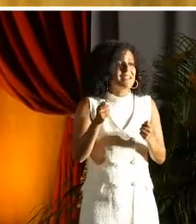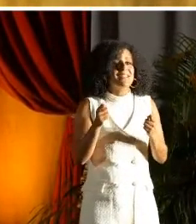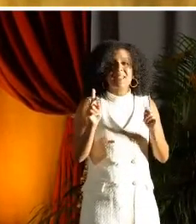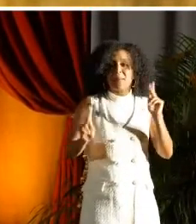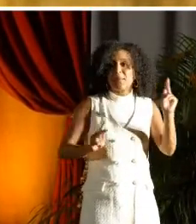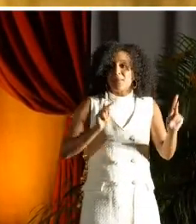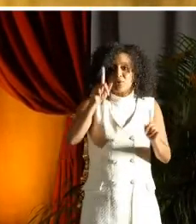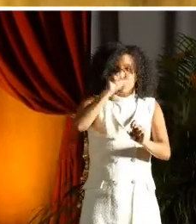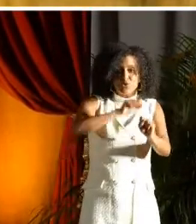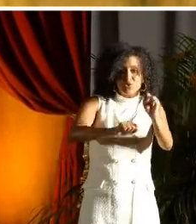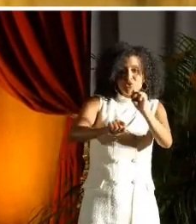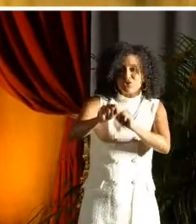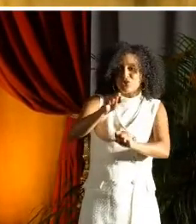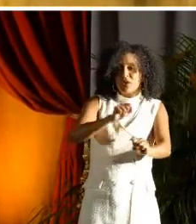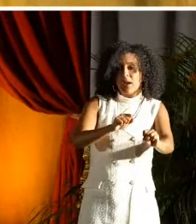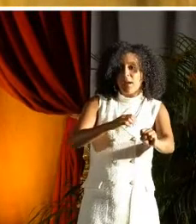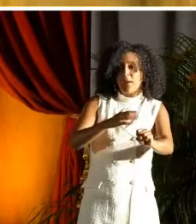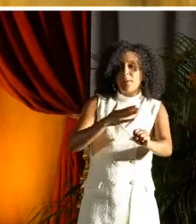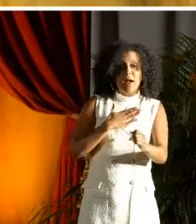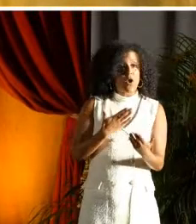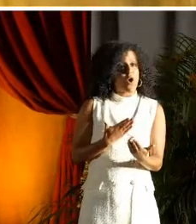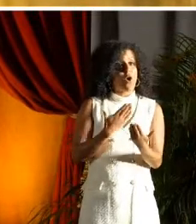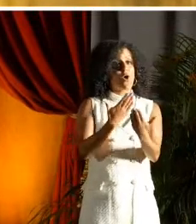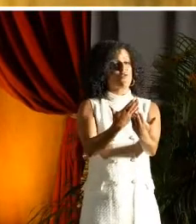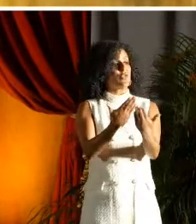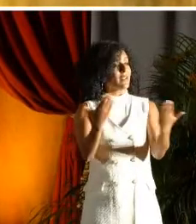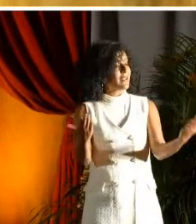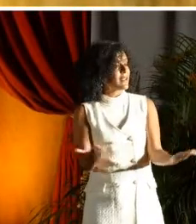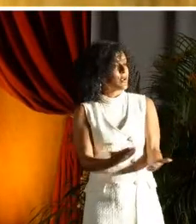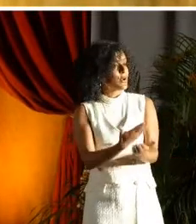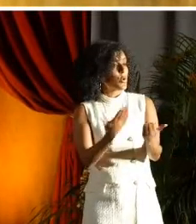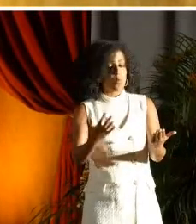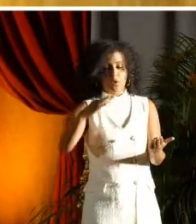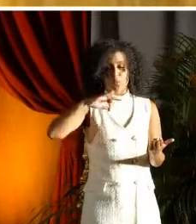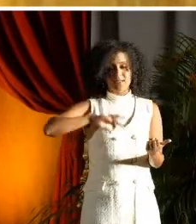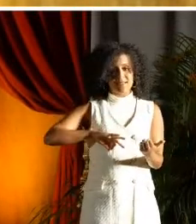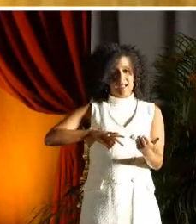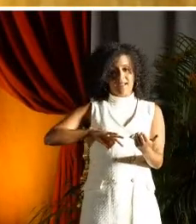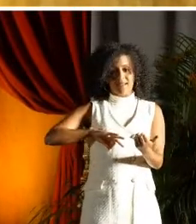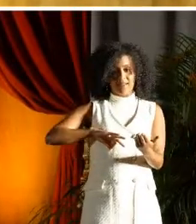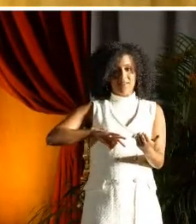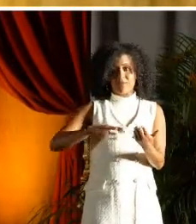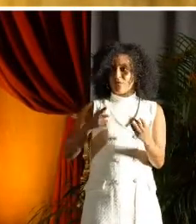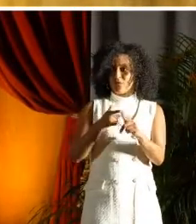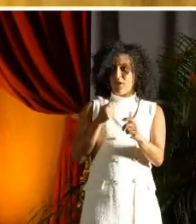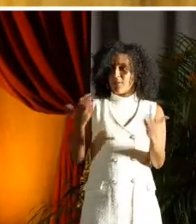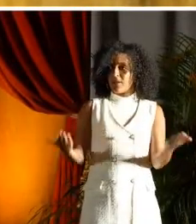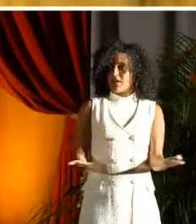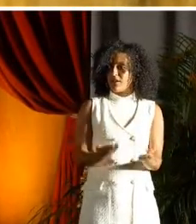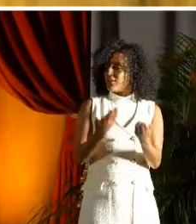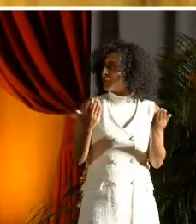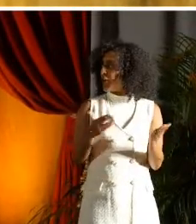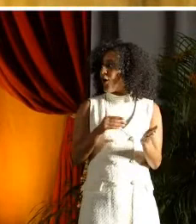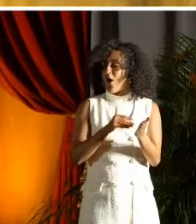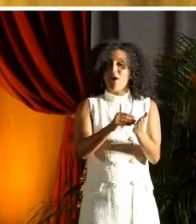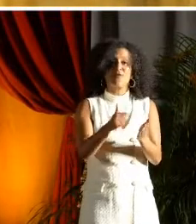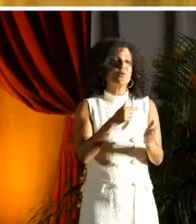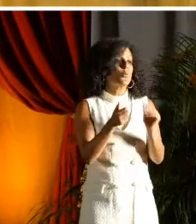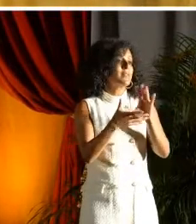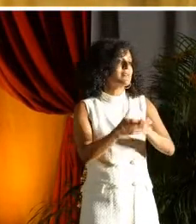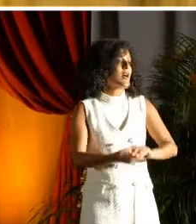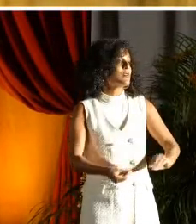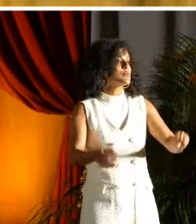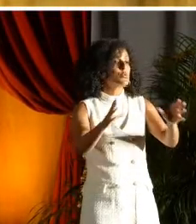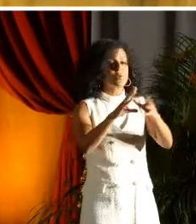do. And so what my offering here is what we take out of here. And right now, far too often, we tell stories